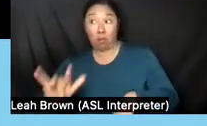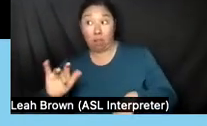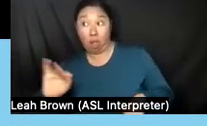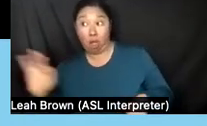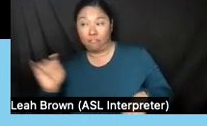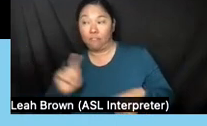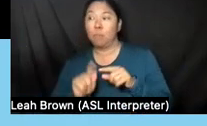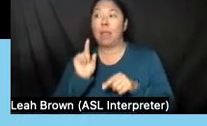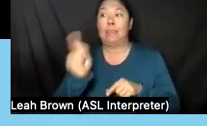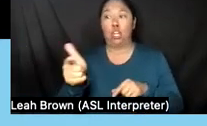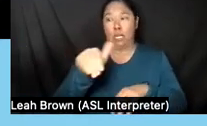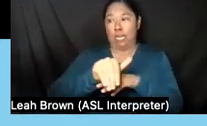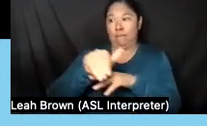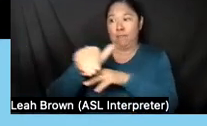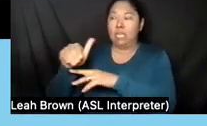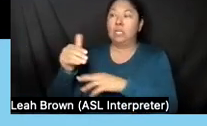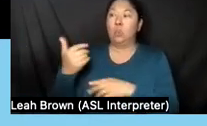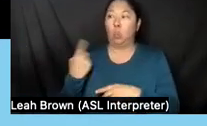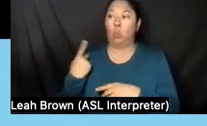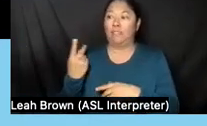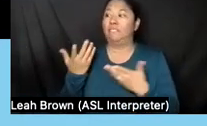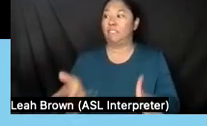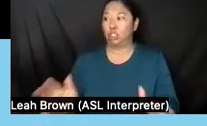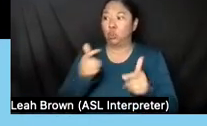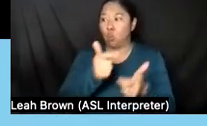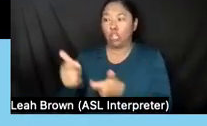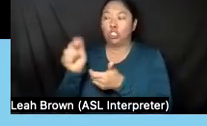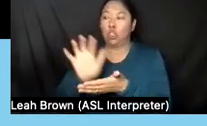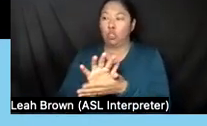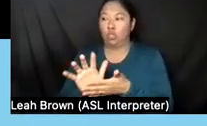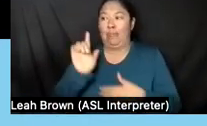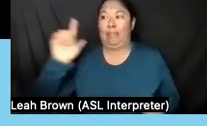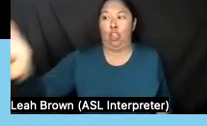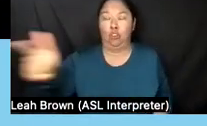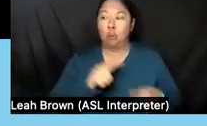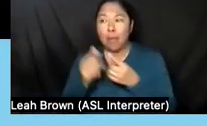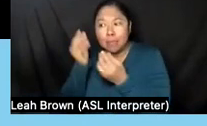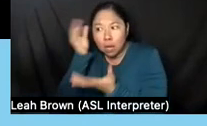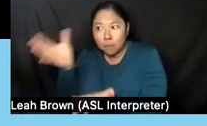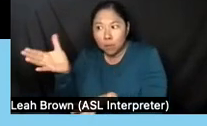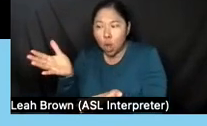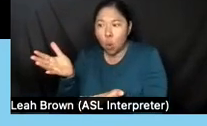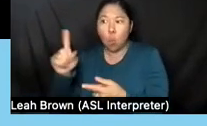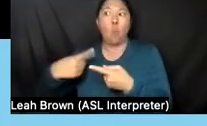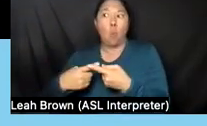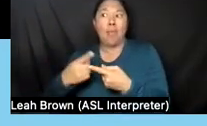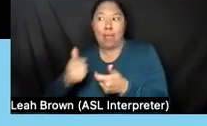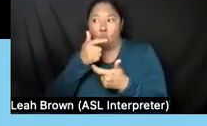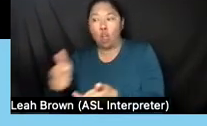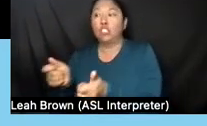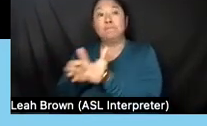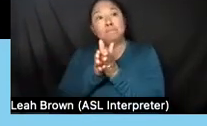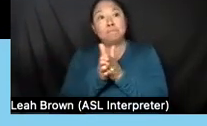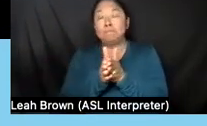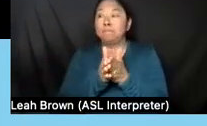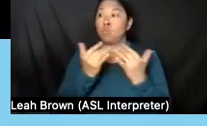to come back and finish the show at a later time. Letting them know that it's in sight again, that'll keep them engaged and motivated for when they're going to have access to